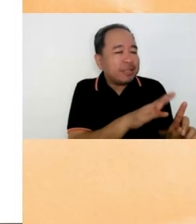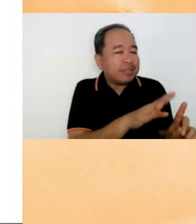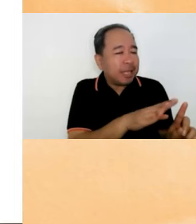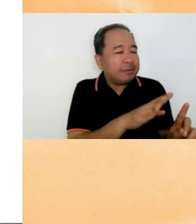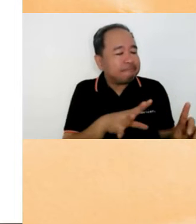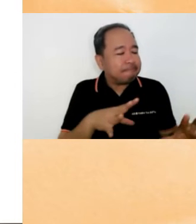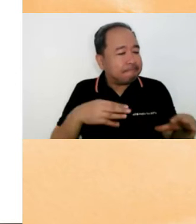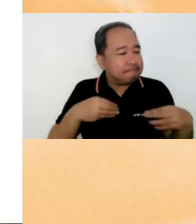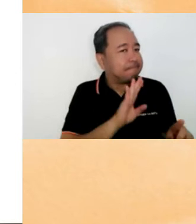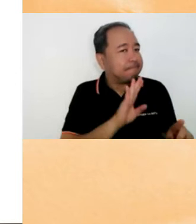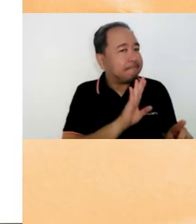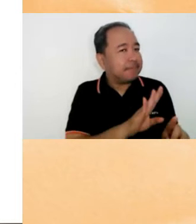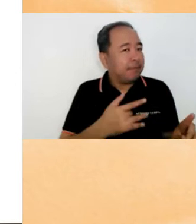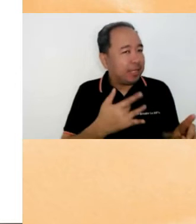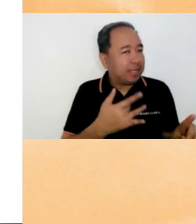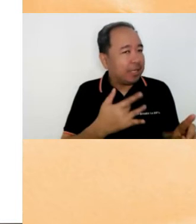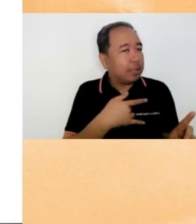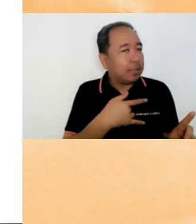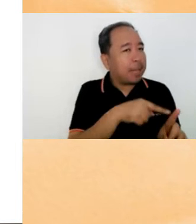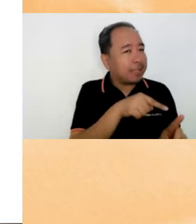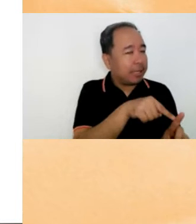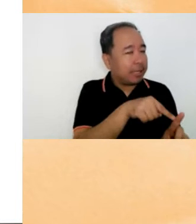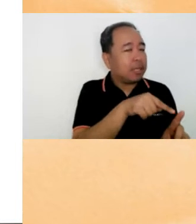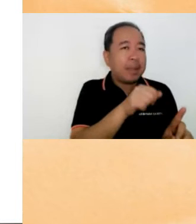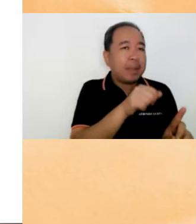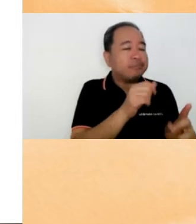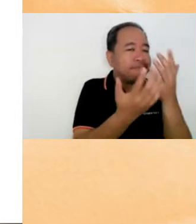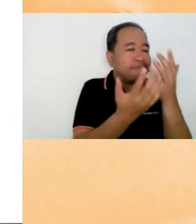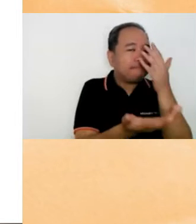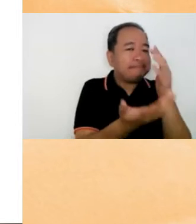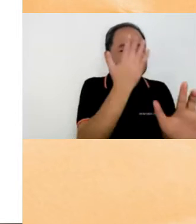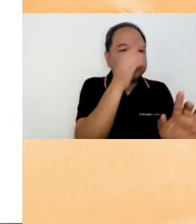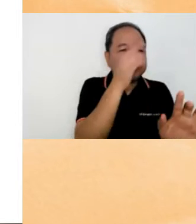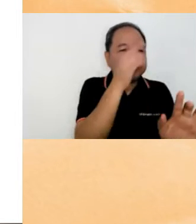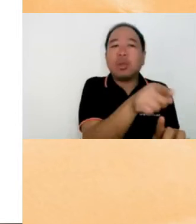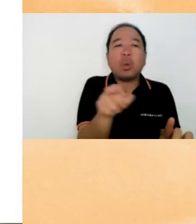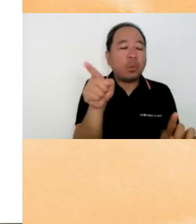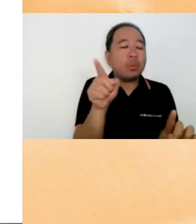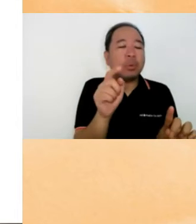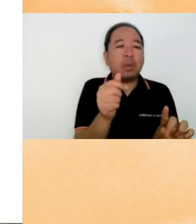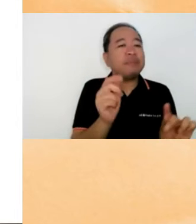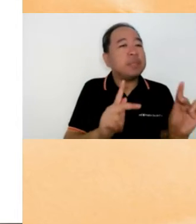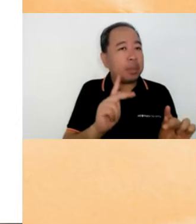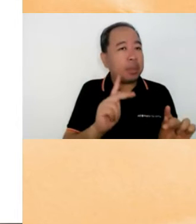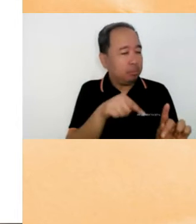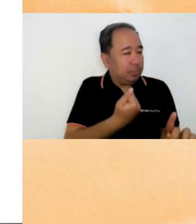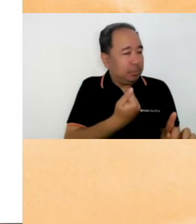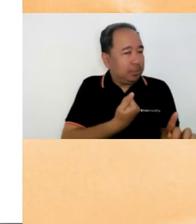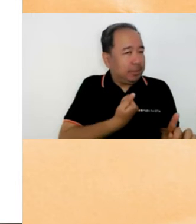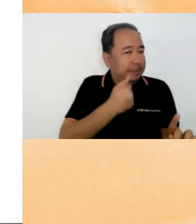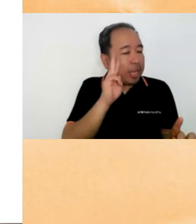other also feels. So this is the start of being self-aware and also being mindful of other